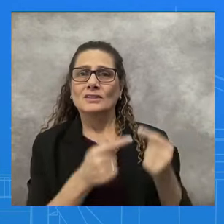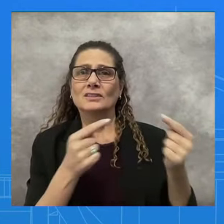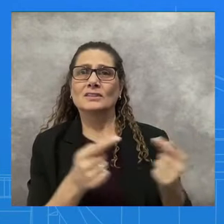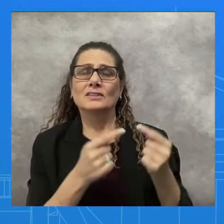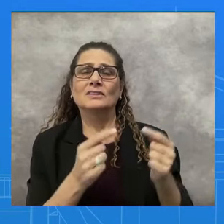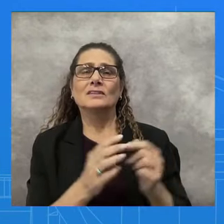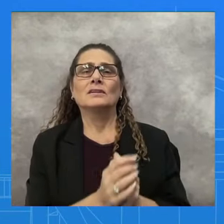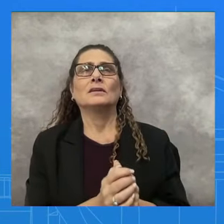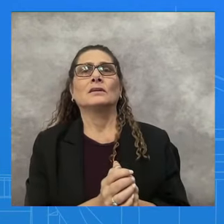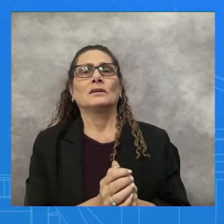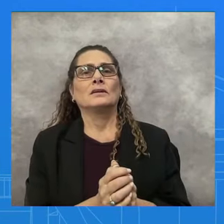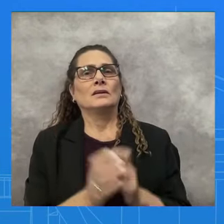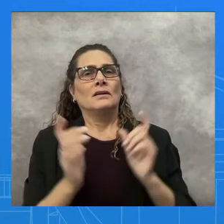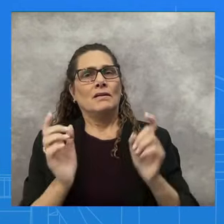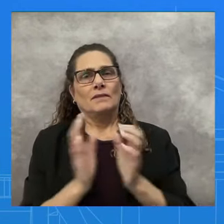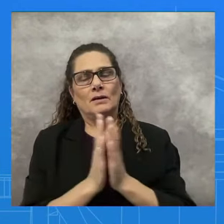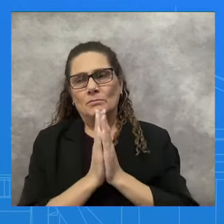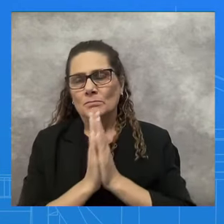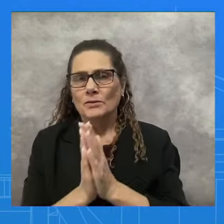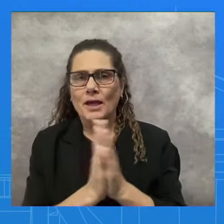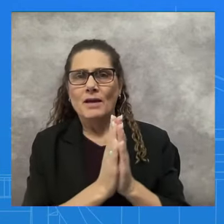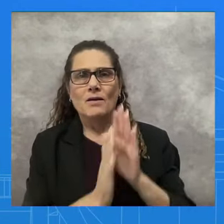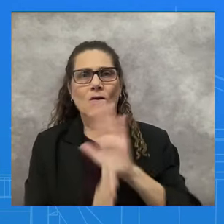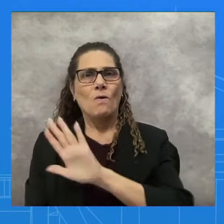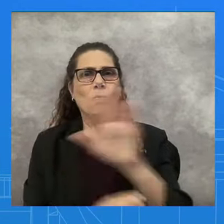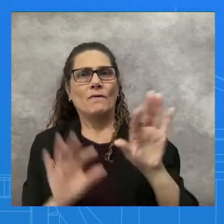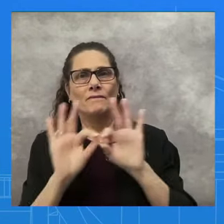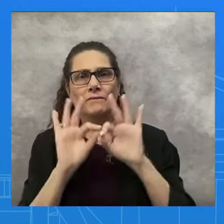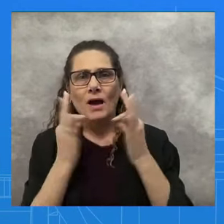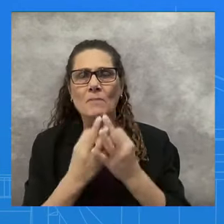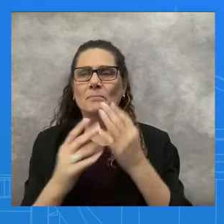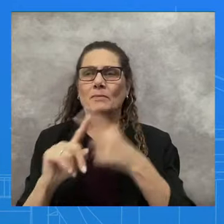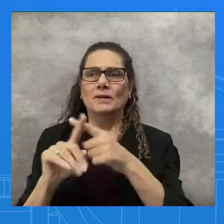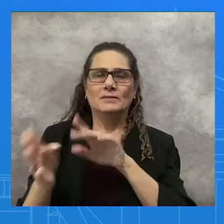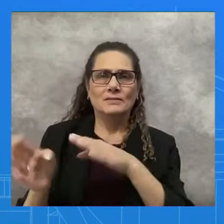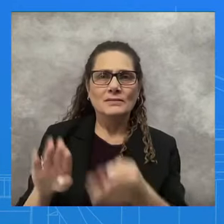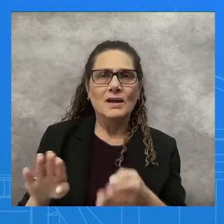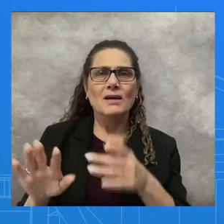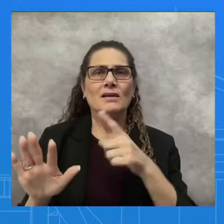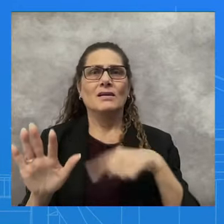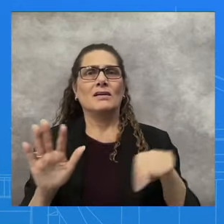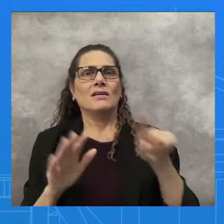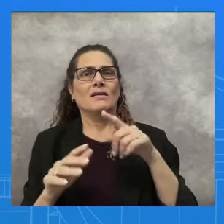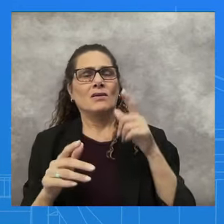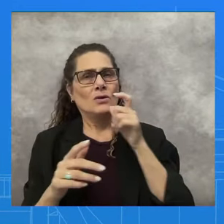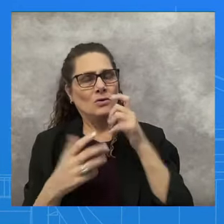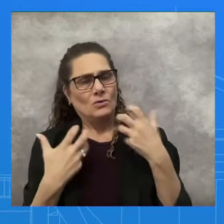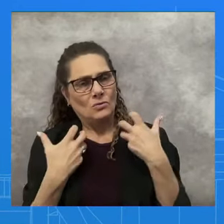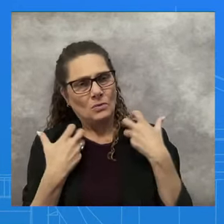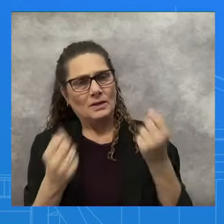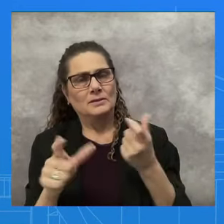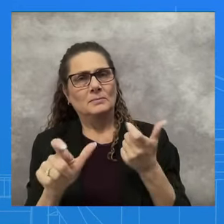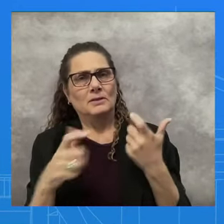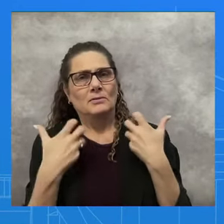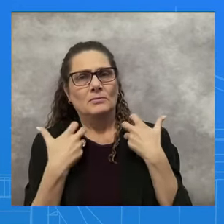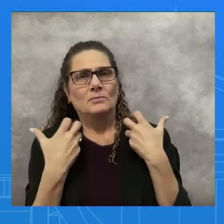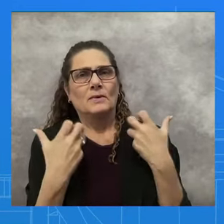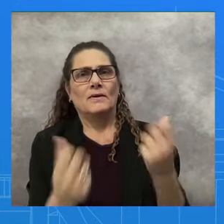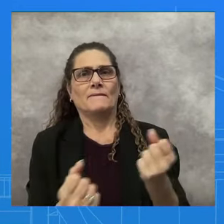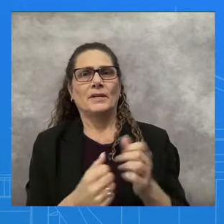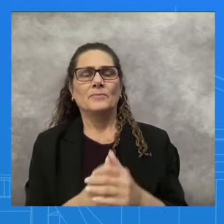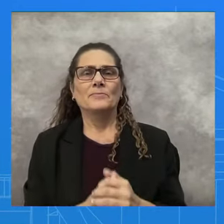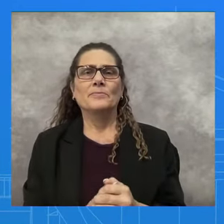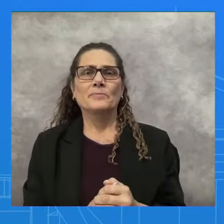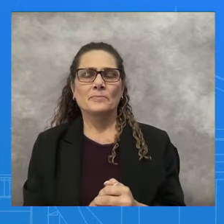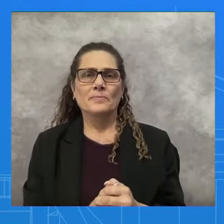we wish a speedy recovery to those who suffered injuries. Since this horrific shooting yesterday, the president has received